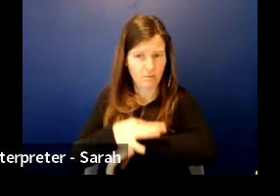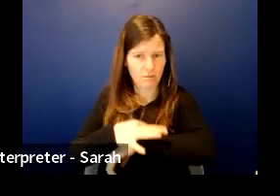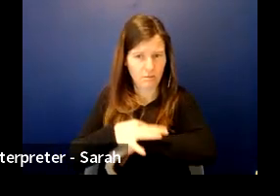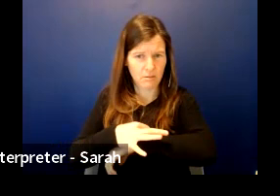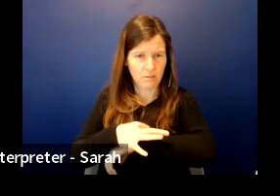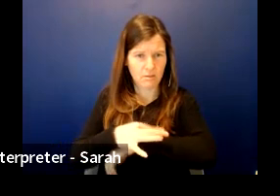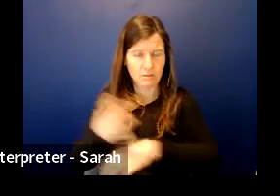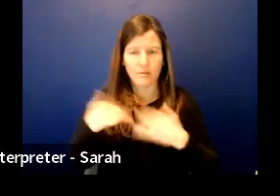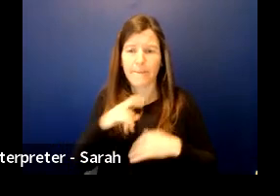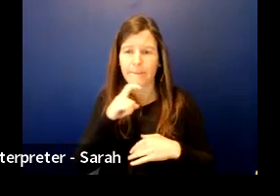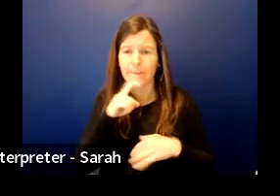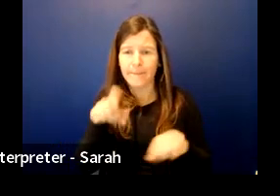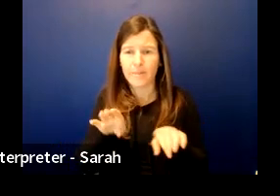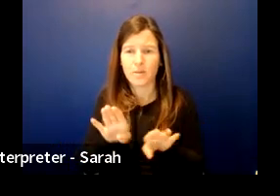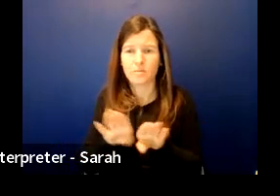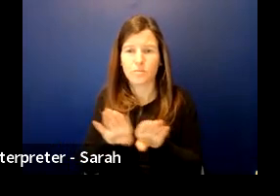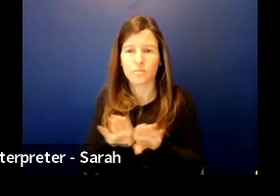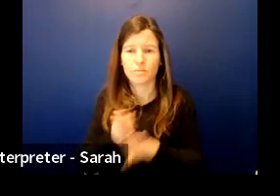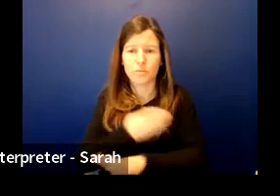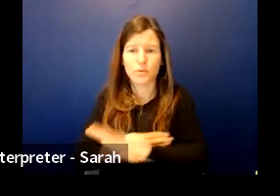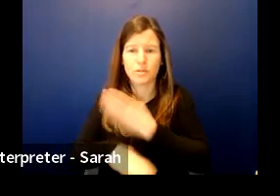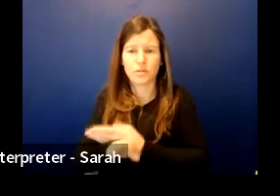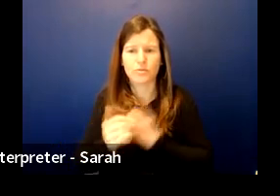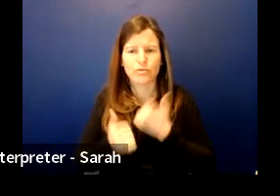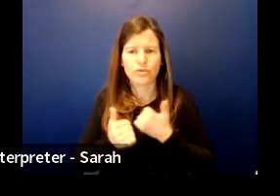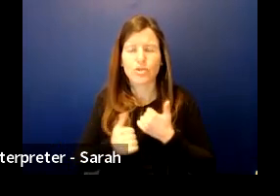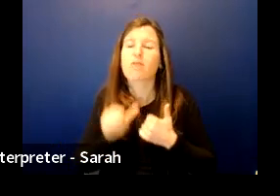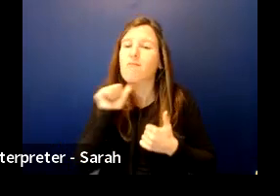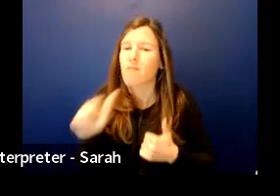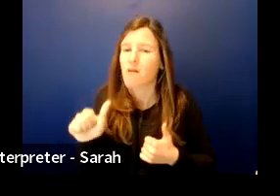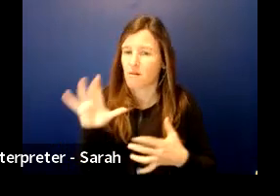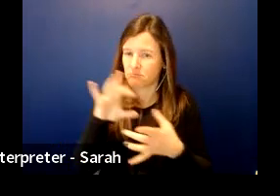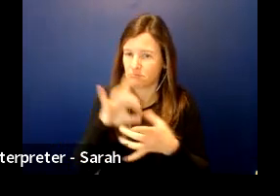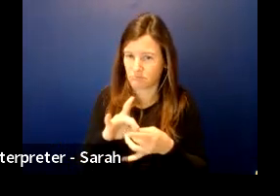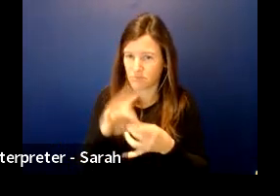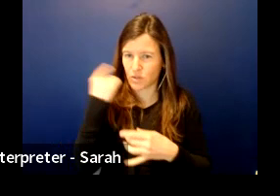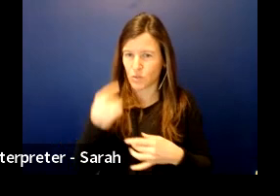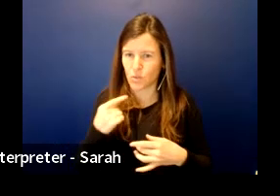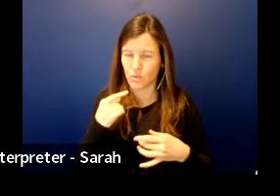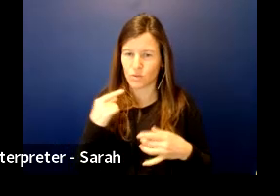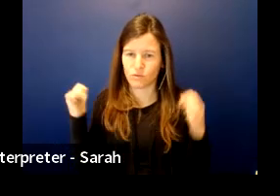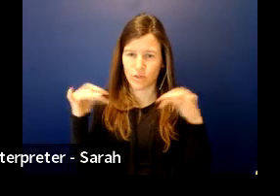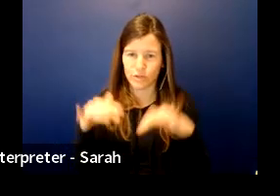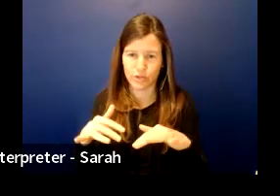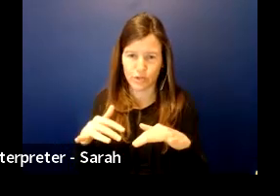or rubber boots? What would not be part of the Gold Rush collections? Somebody in the